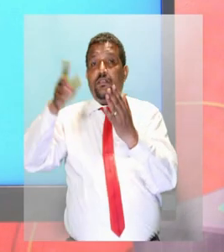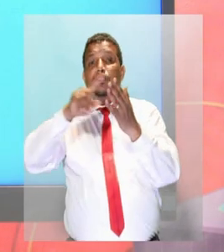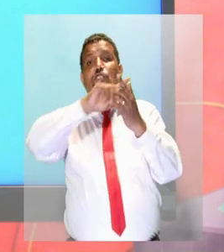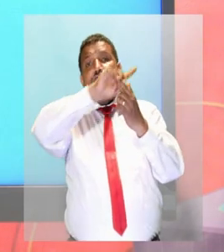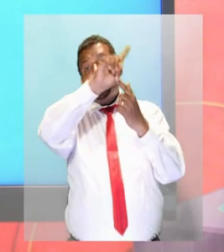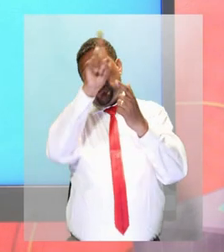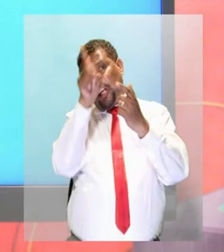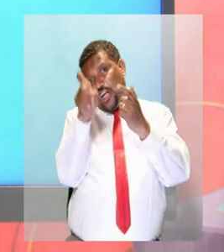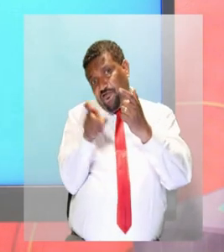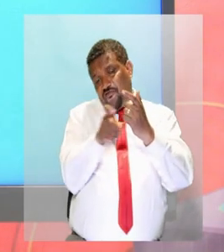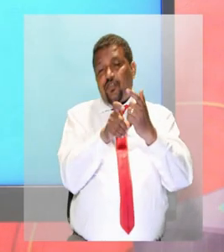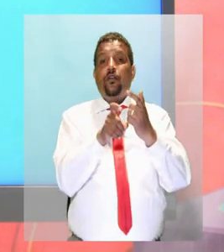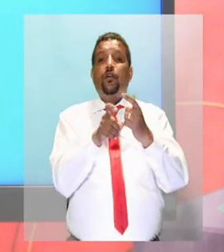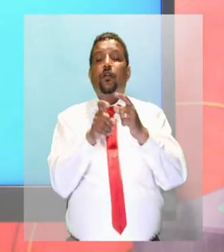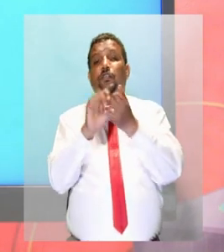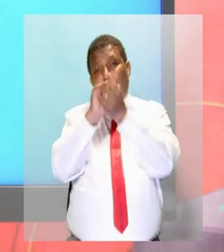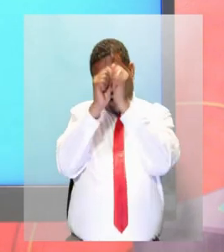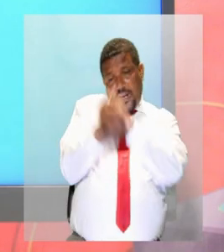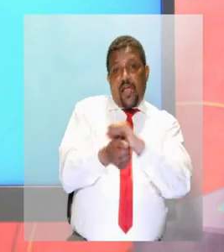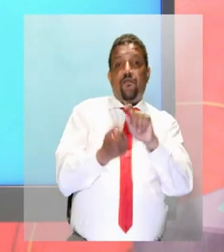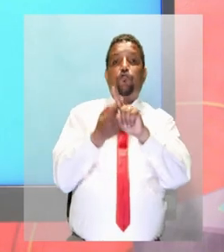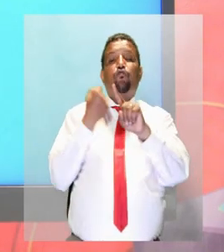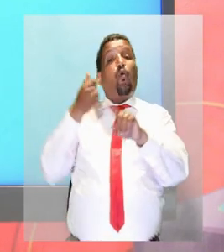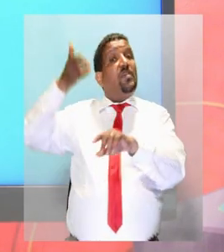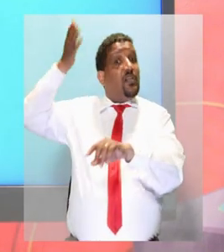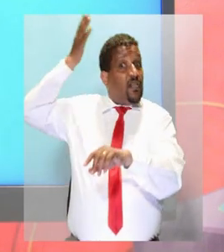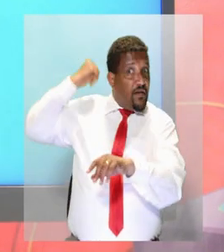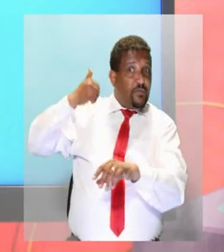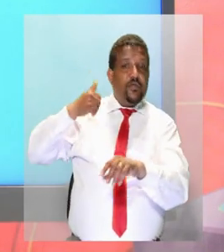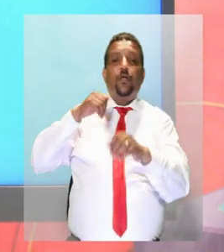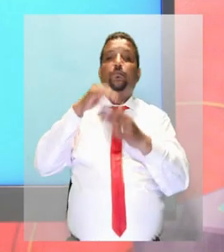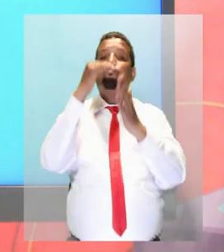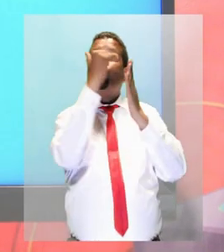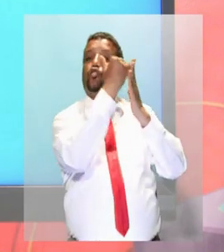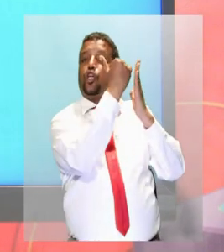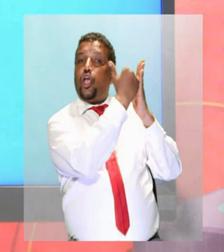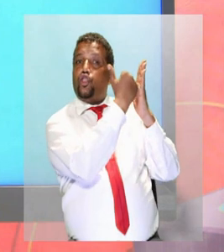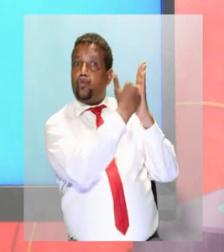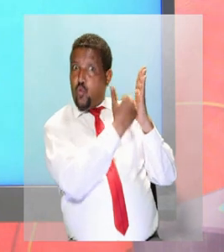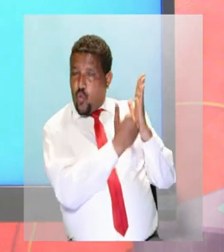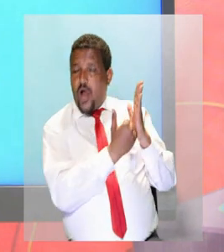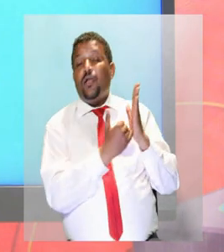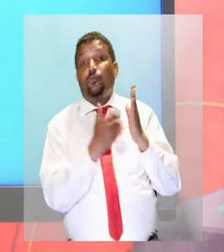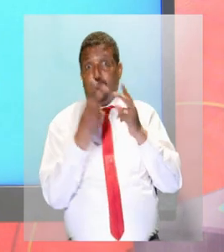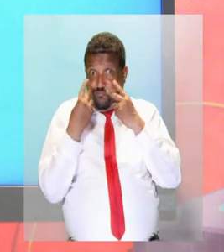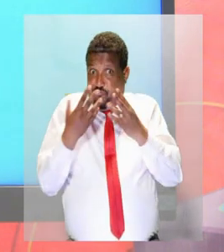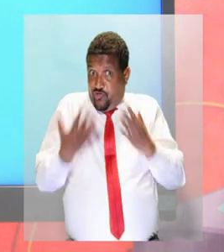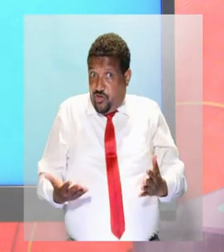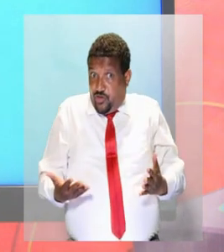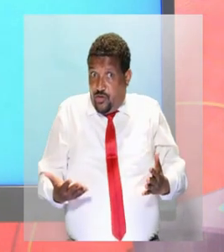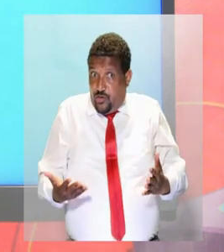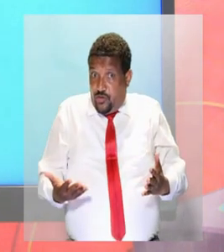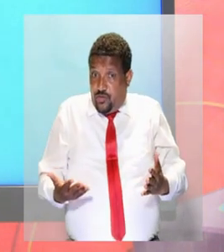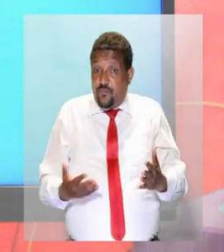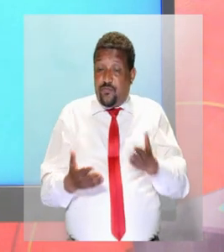curve is derived from the previous schedule that we saw.